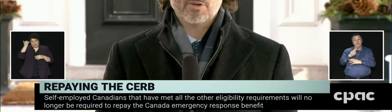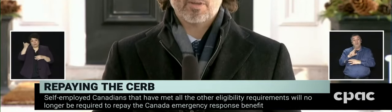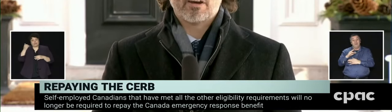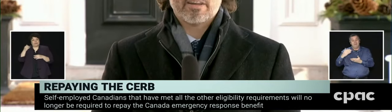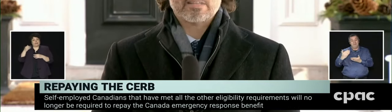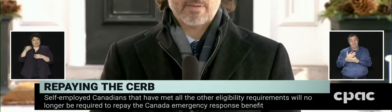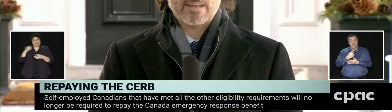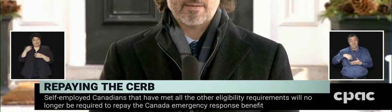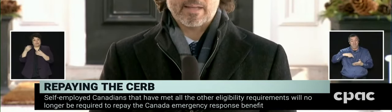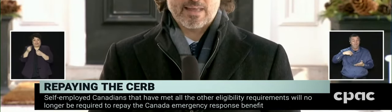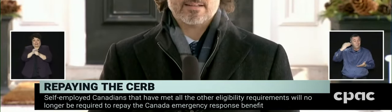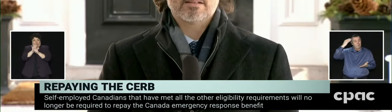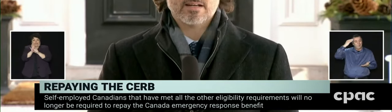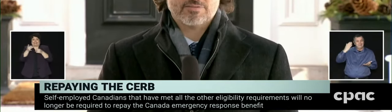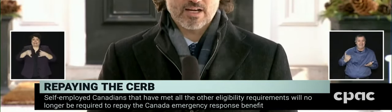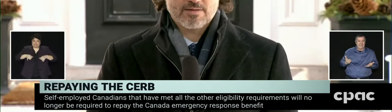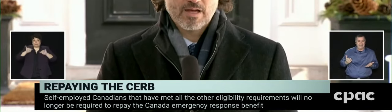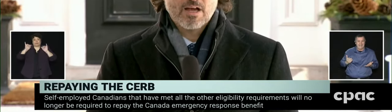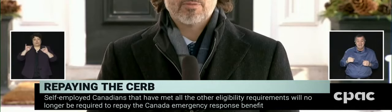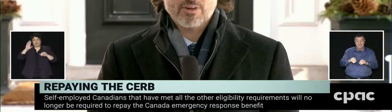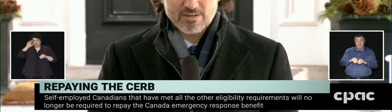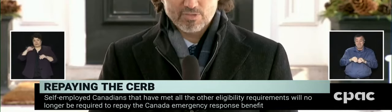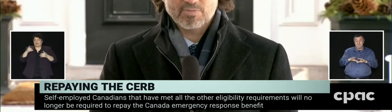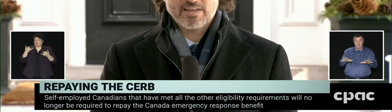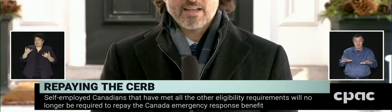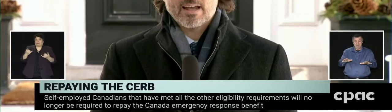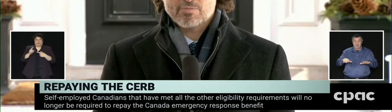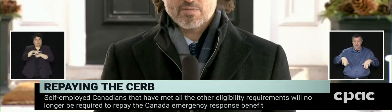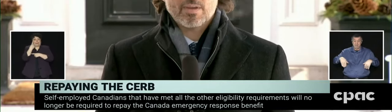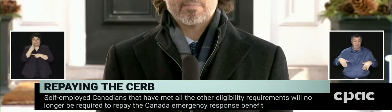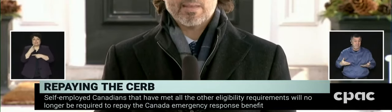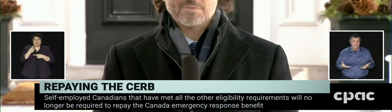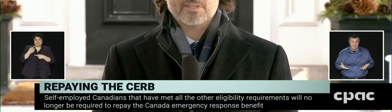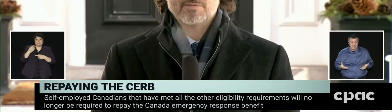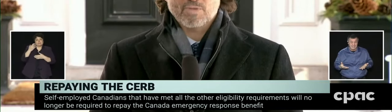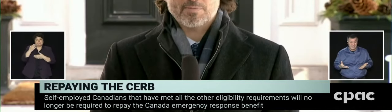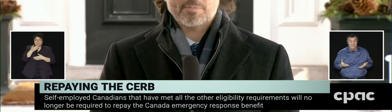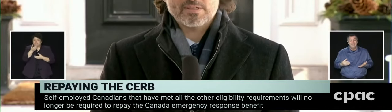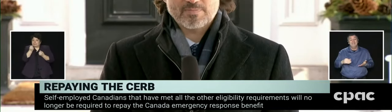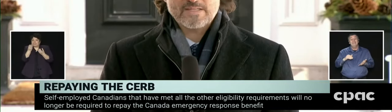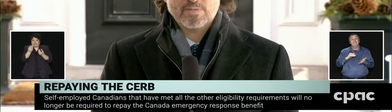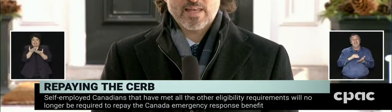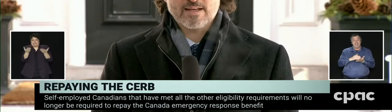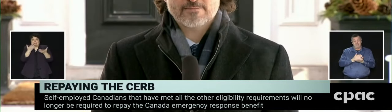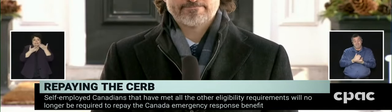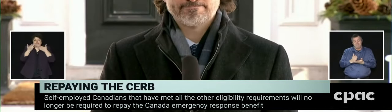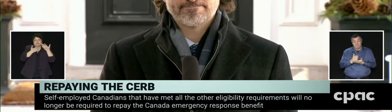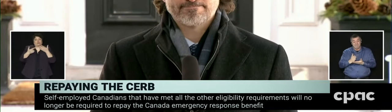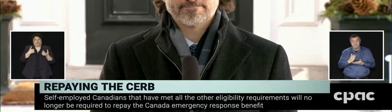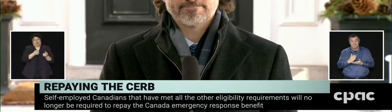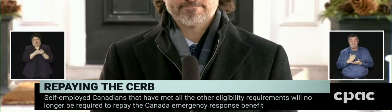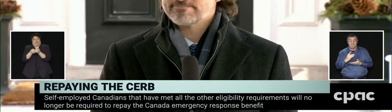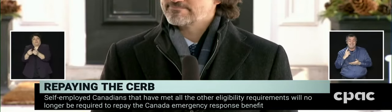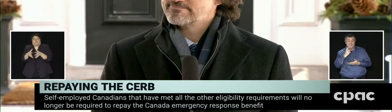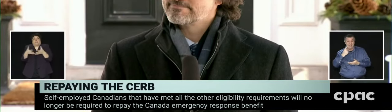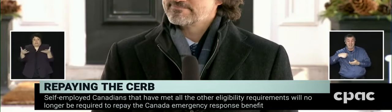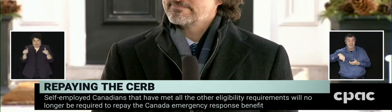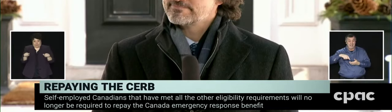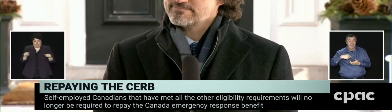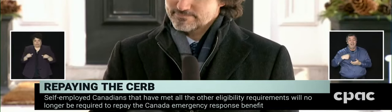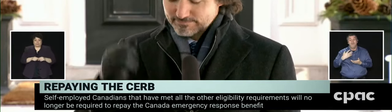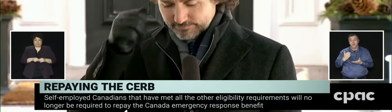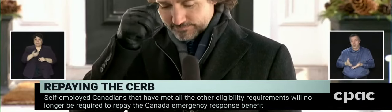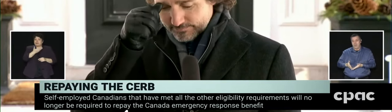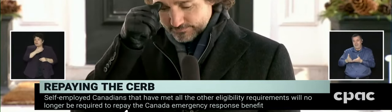we're still going on in this pandemic, and it's a tough time for everyone, and we want to be able to support people as best we can. Prime Minister Mike Couture with